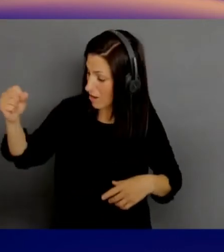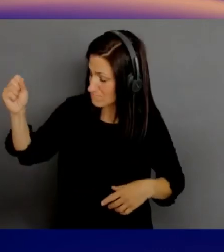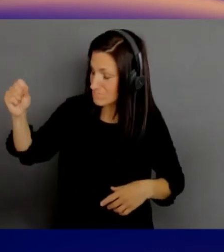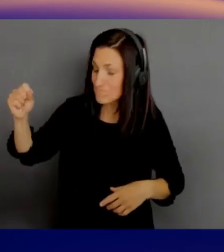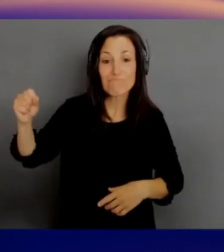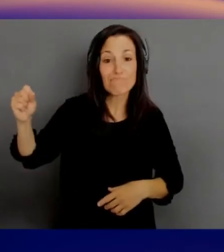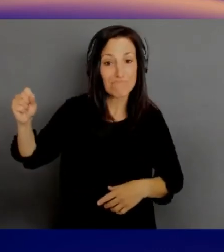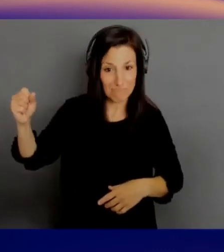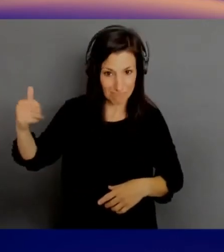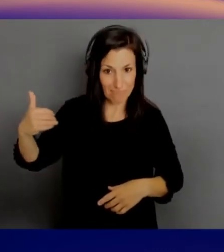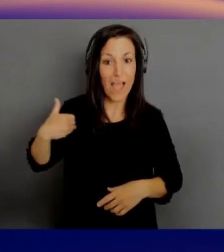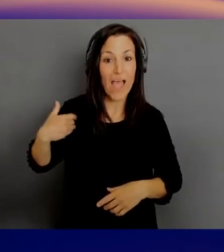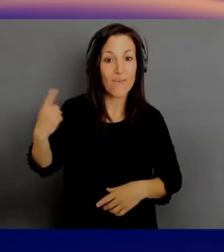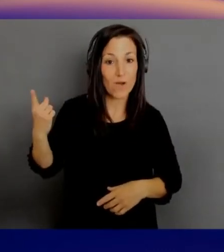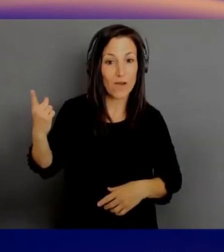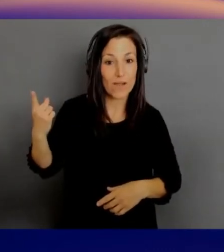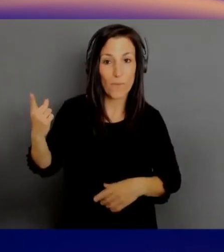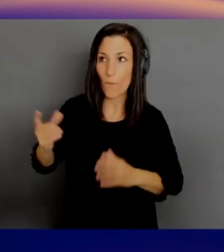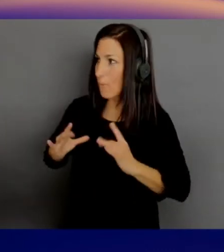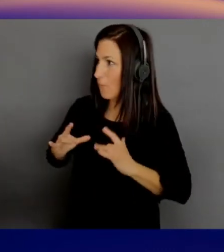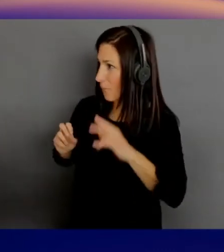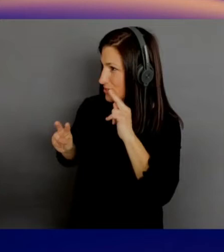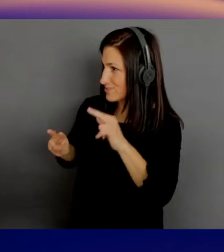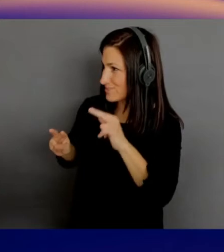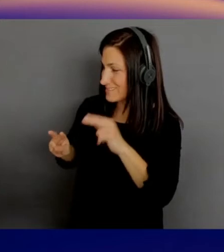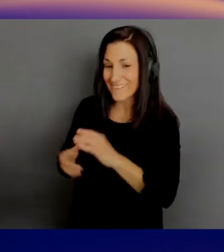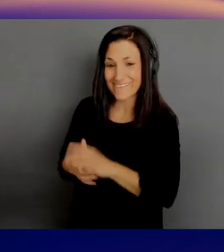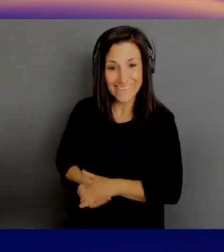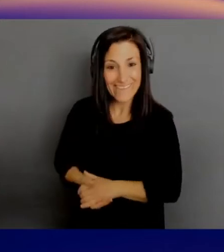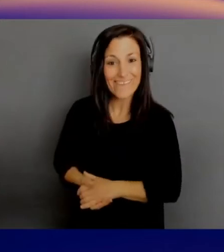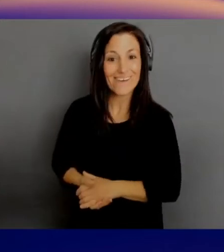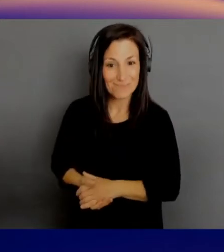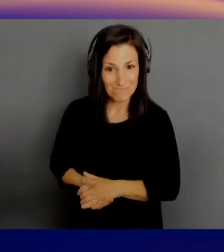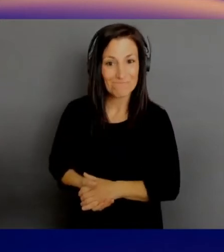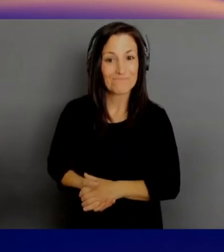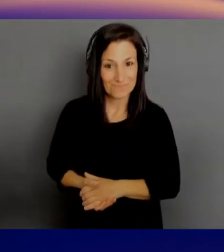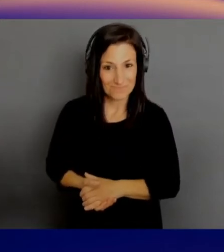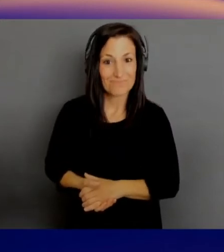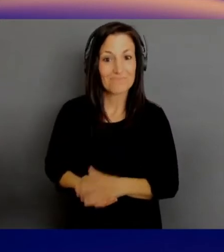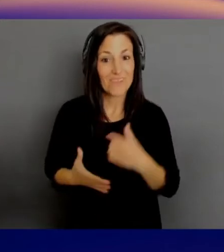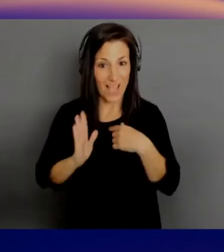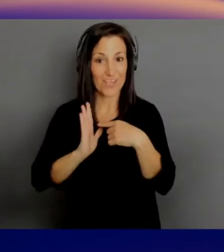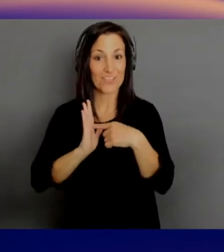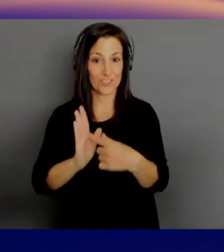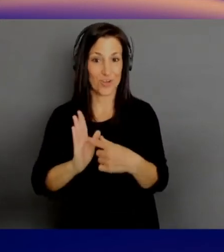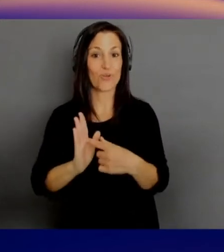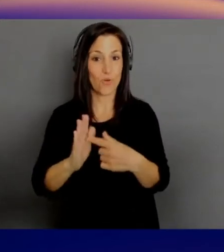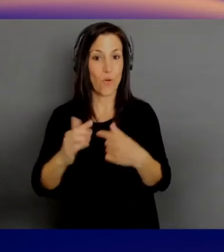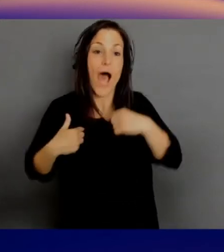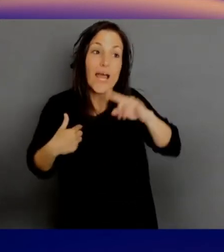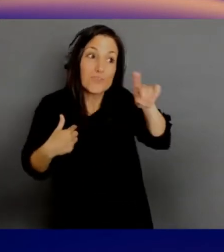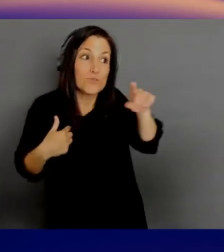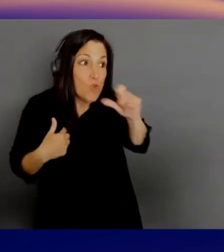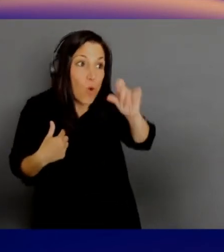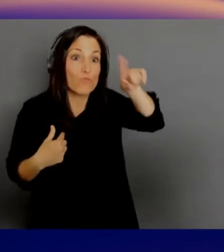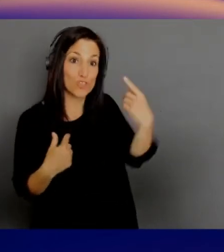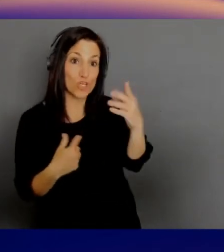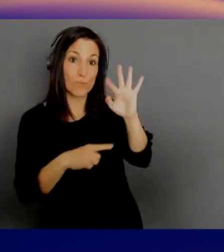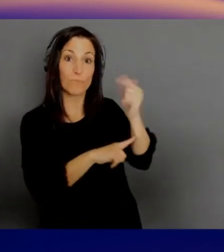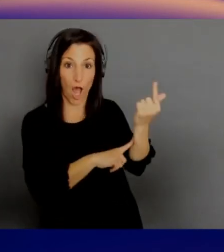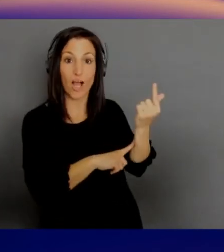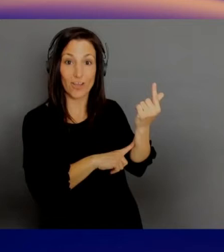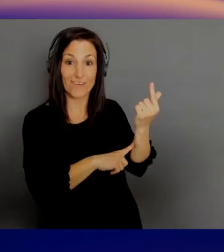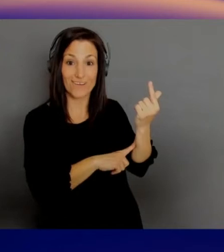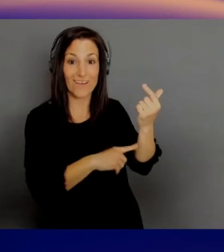have a blog. I can show. right, I can so show let's you. I get wrote your this screen. blog. Based on multiple